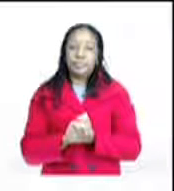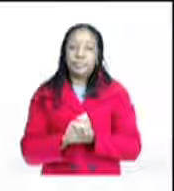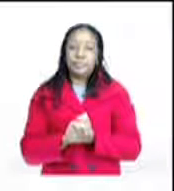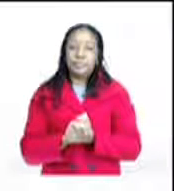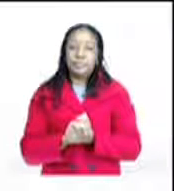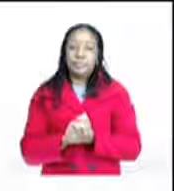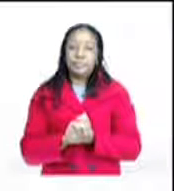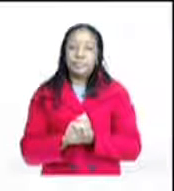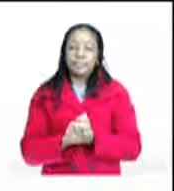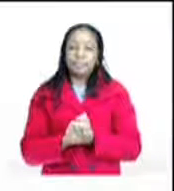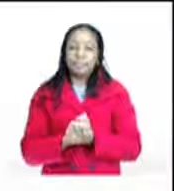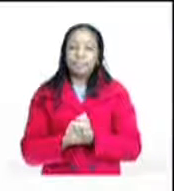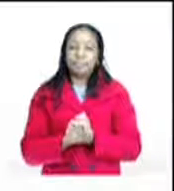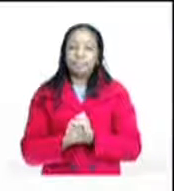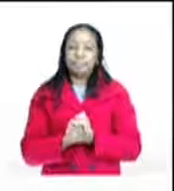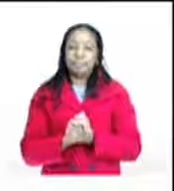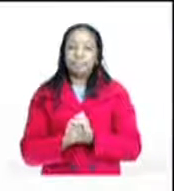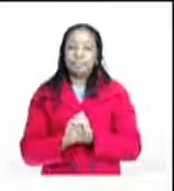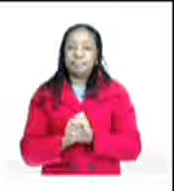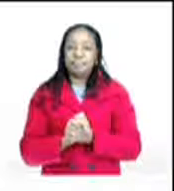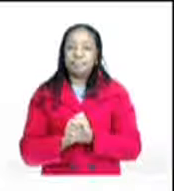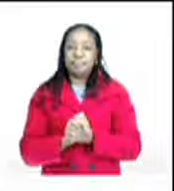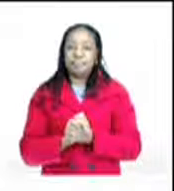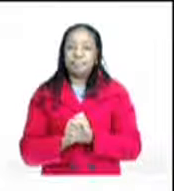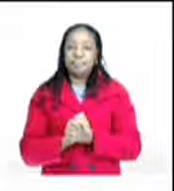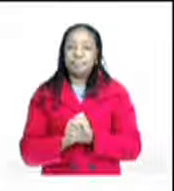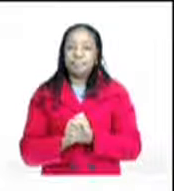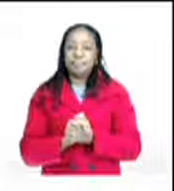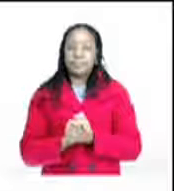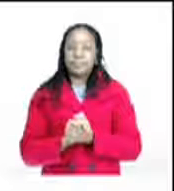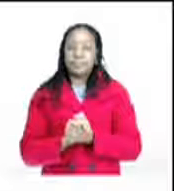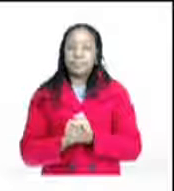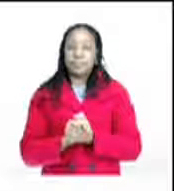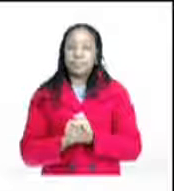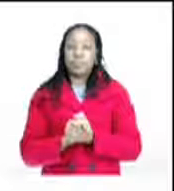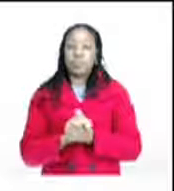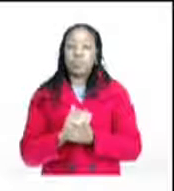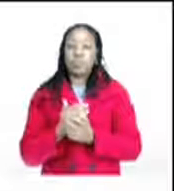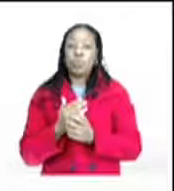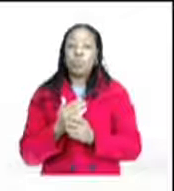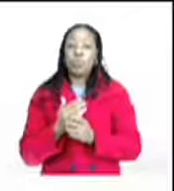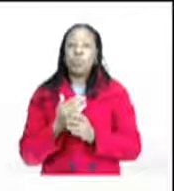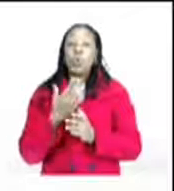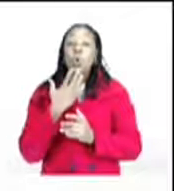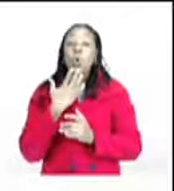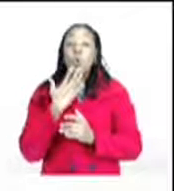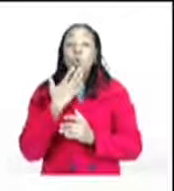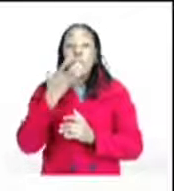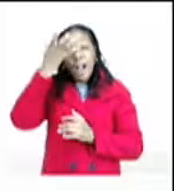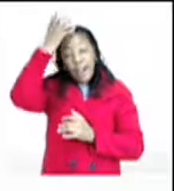interesting from you boys and girls. Who is the king of the jungle?